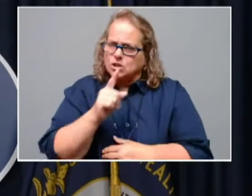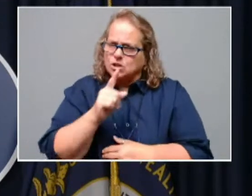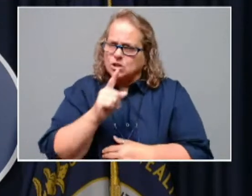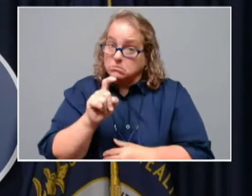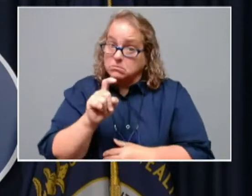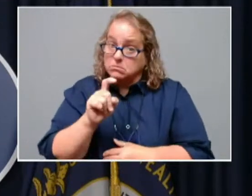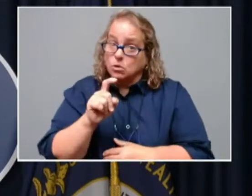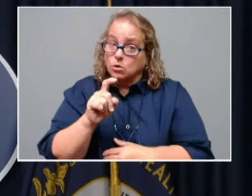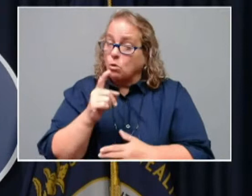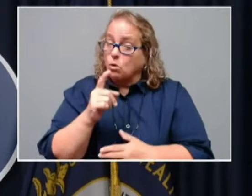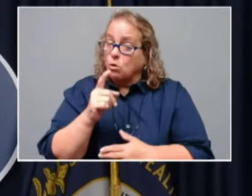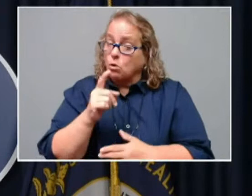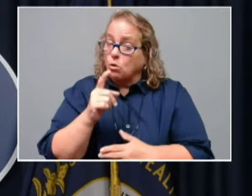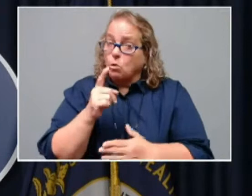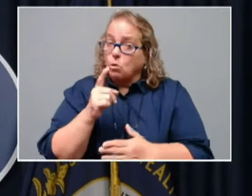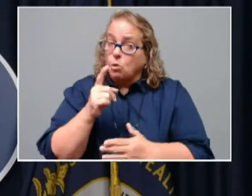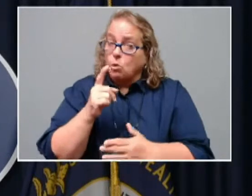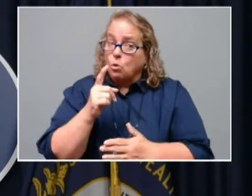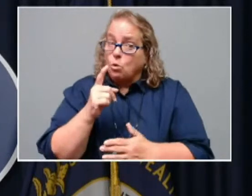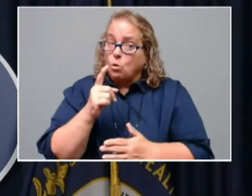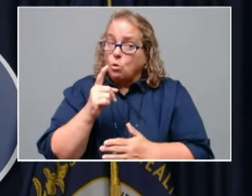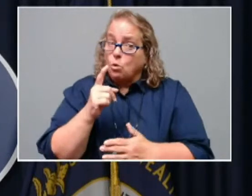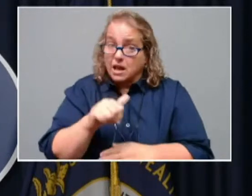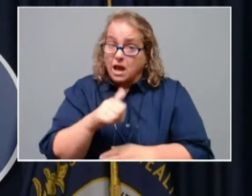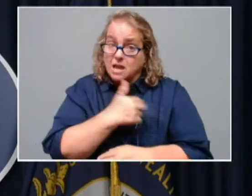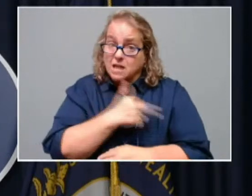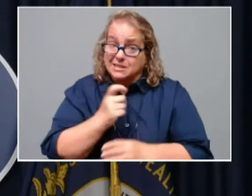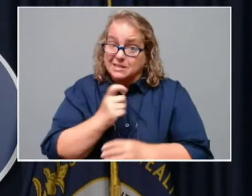extent, any hospitals are needing more trucks at this point?